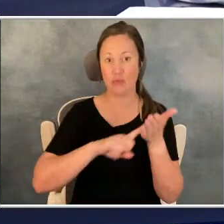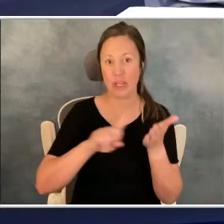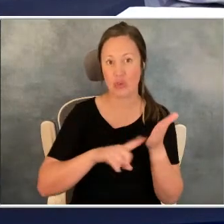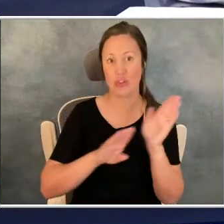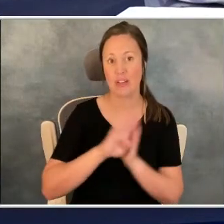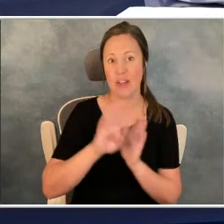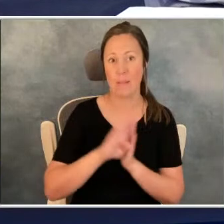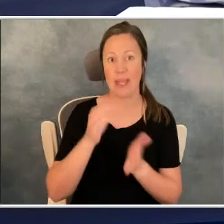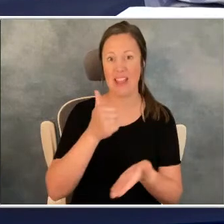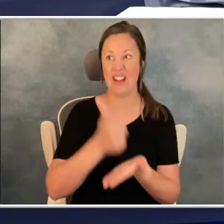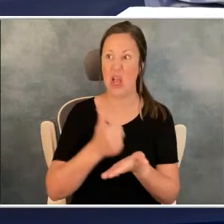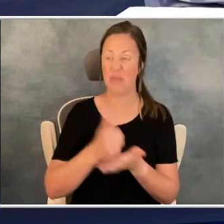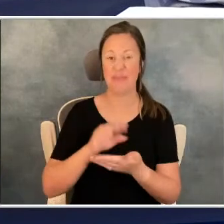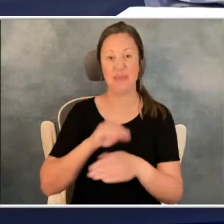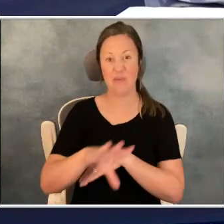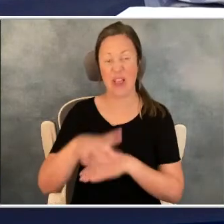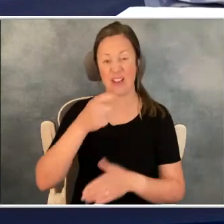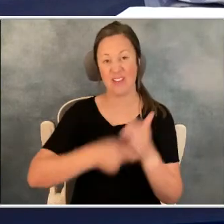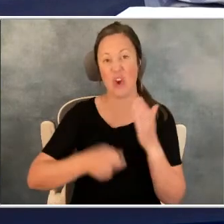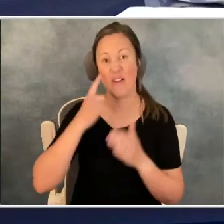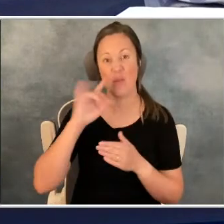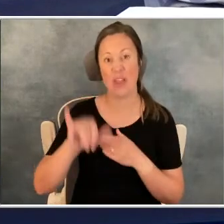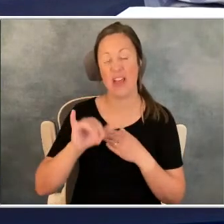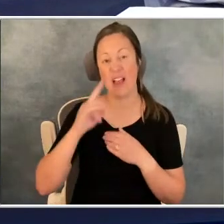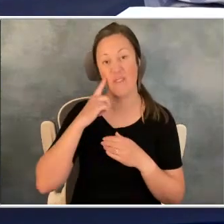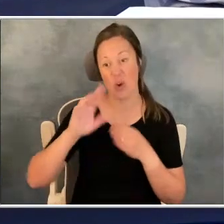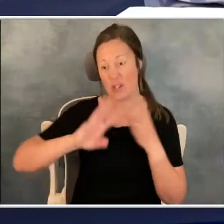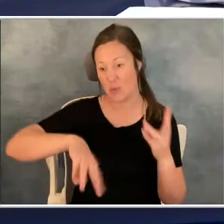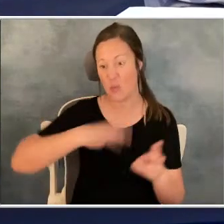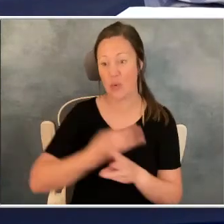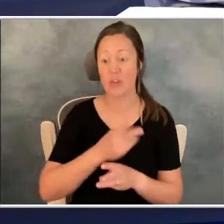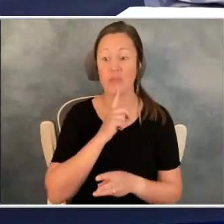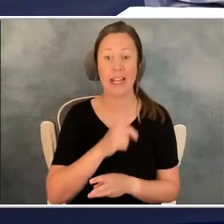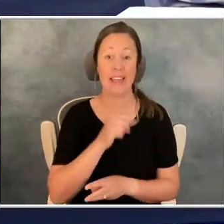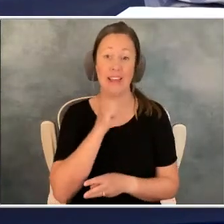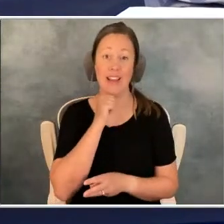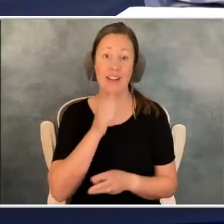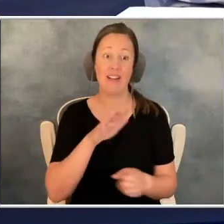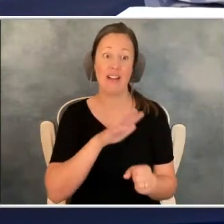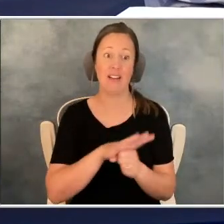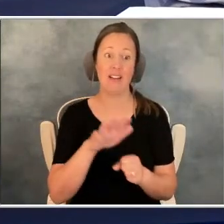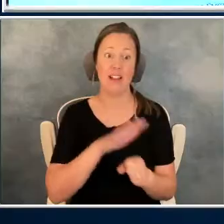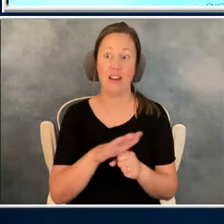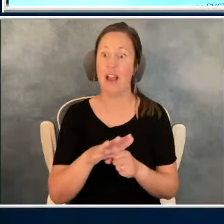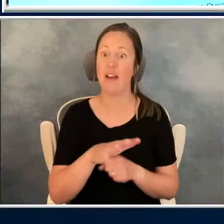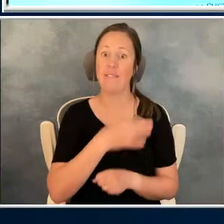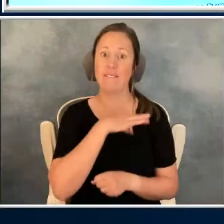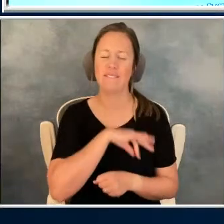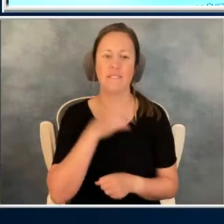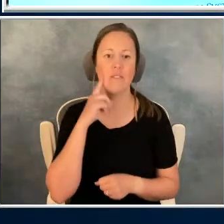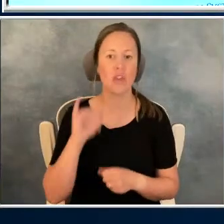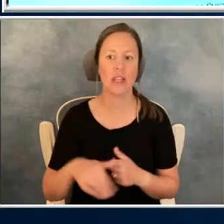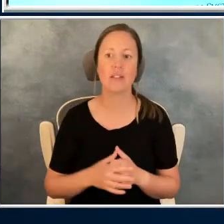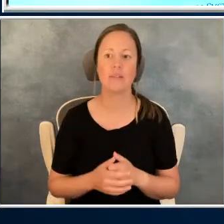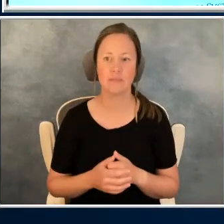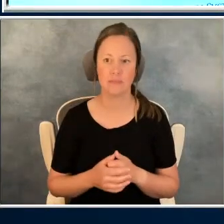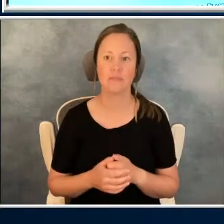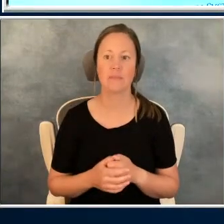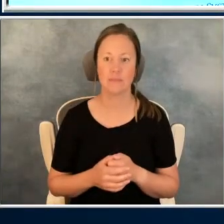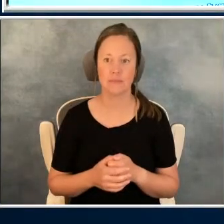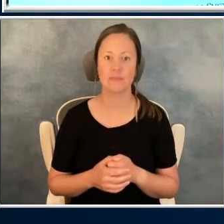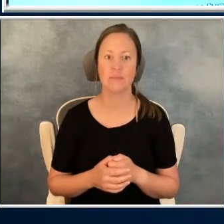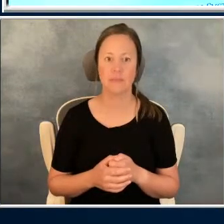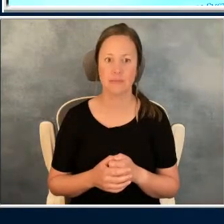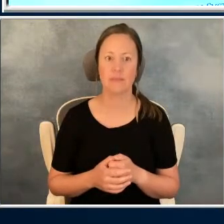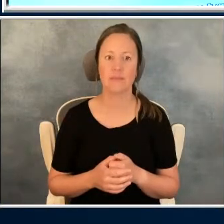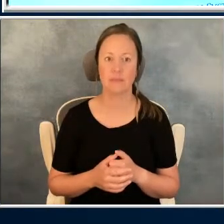the cost of this for the entire world, and I think we probably don't get enough credit for that. I think that's right. And then we can talk about pharmacy benefit manufacturers and have